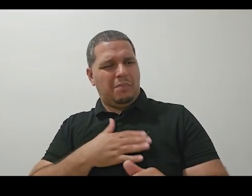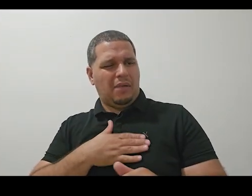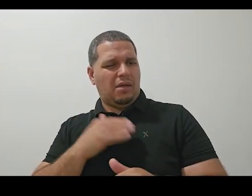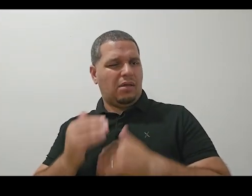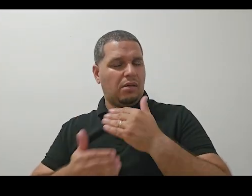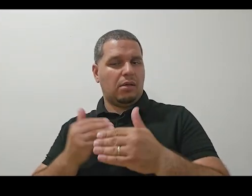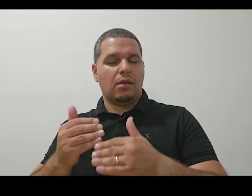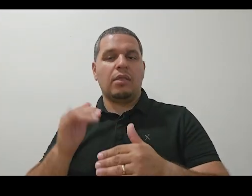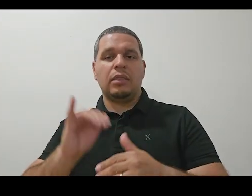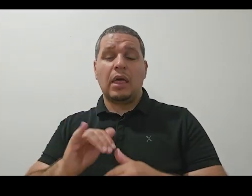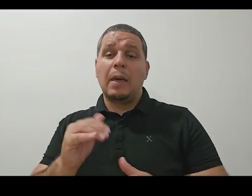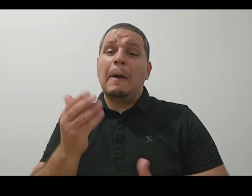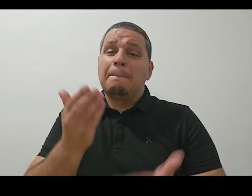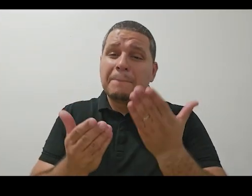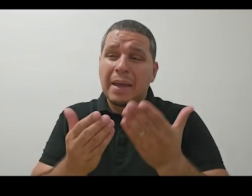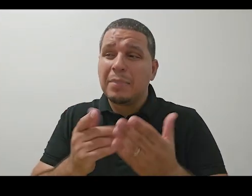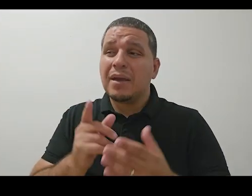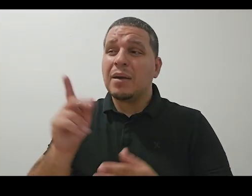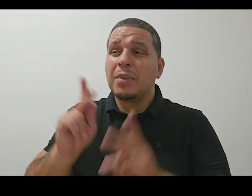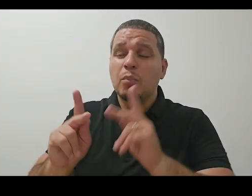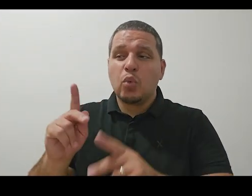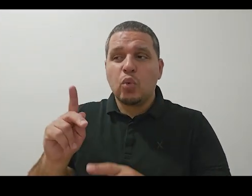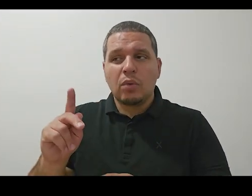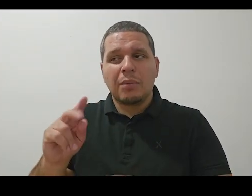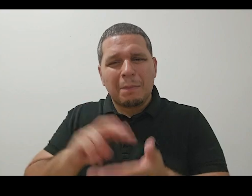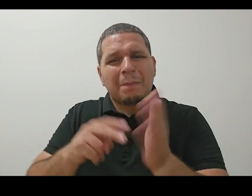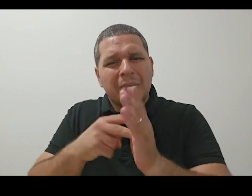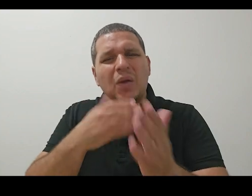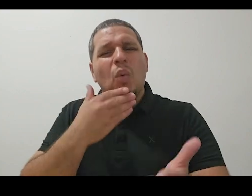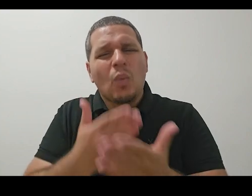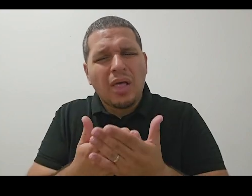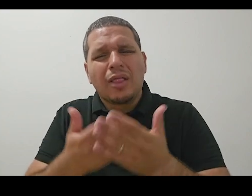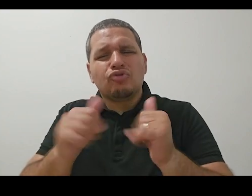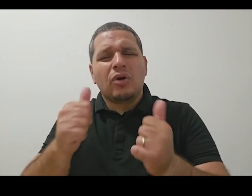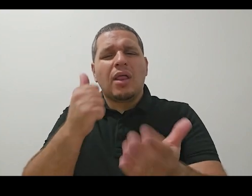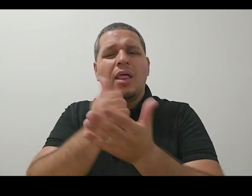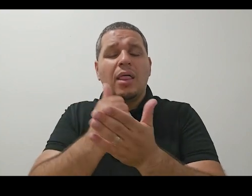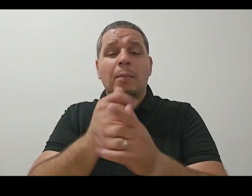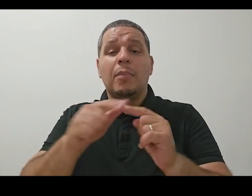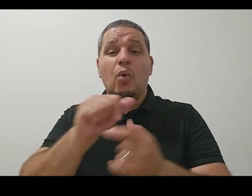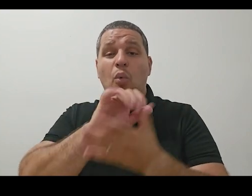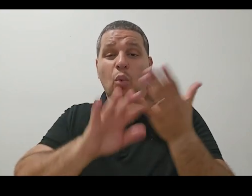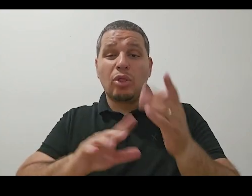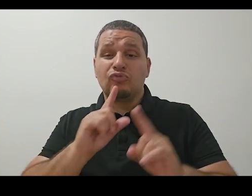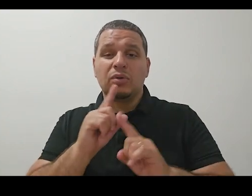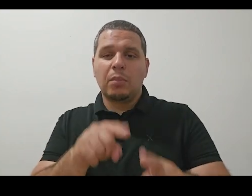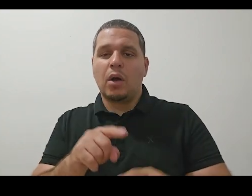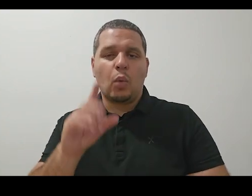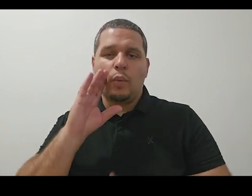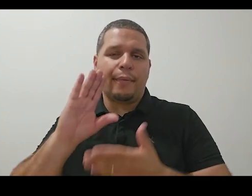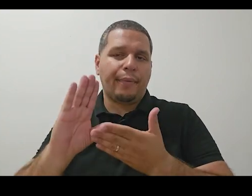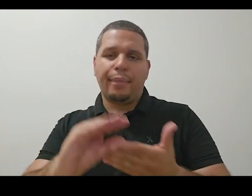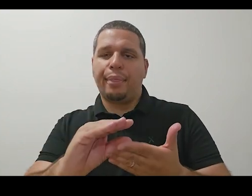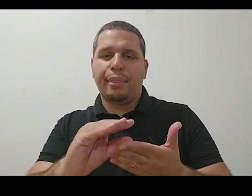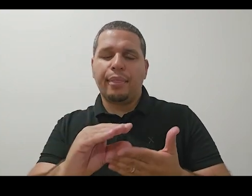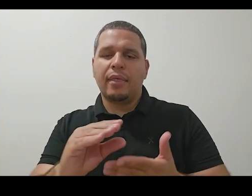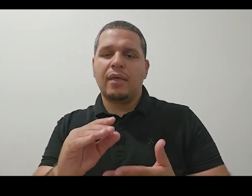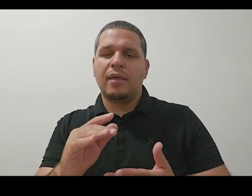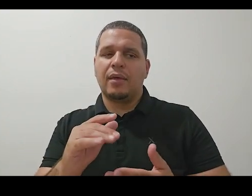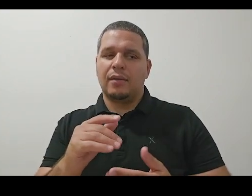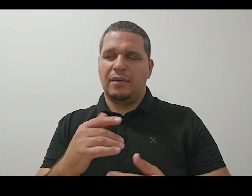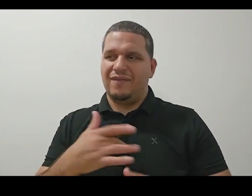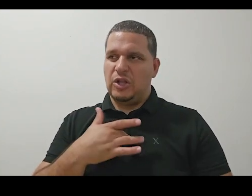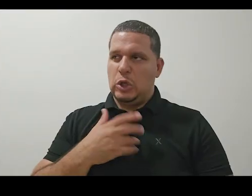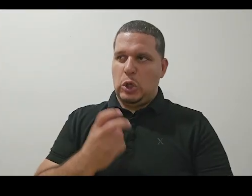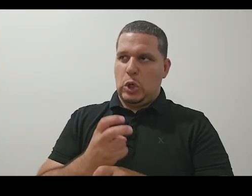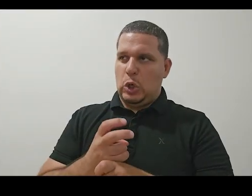do that. And it may be well-meaning people who are really trying to help, but all of these responses will make the